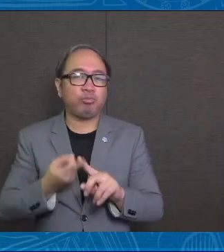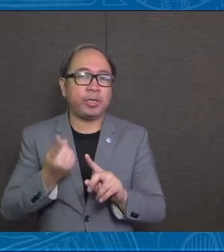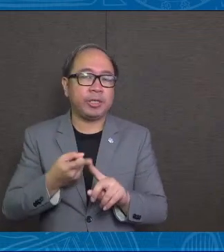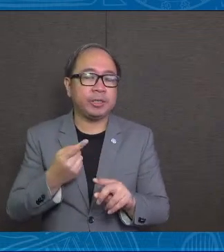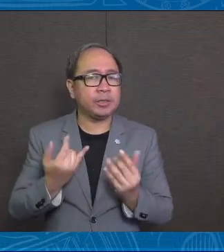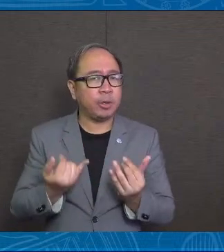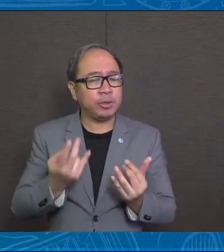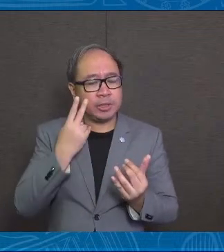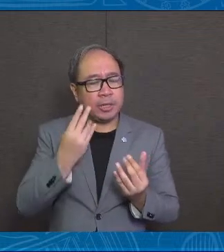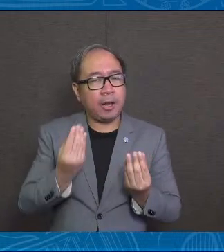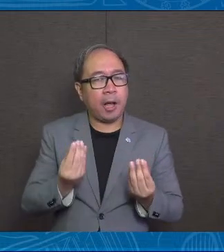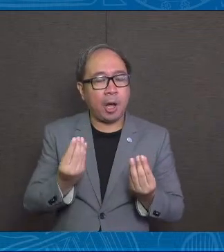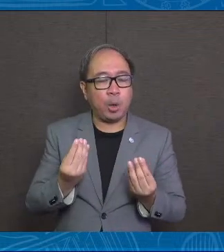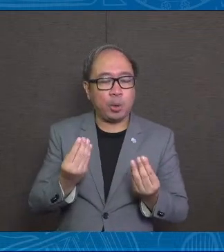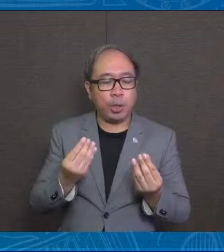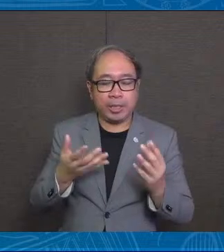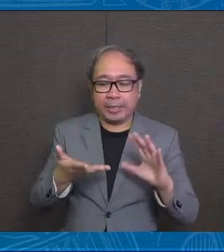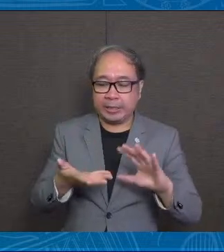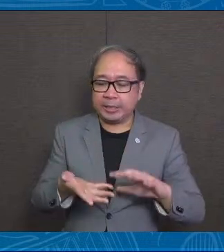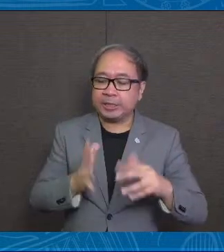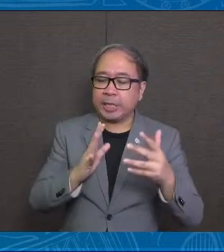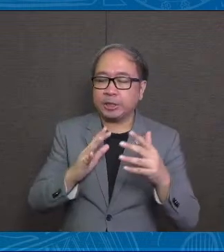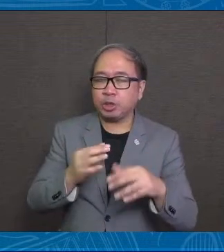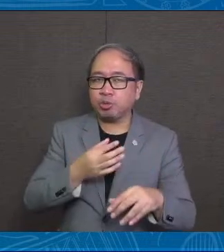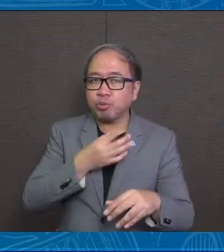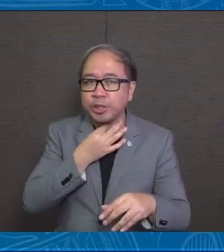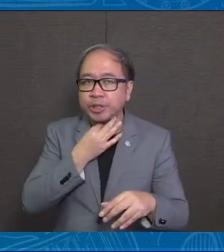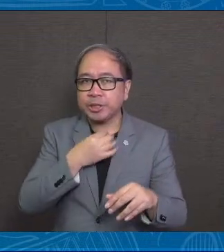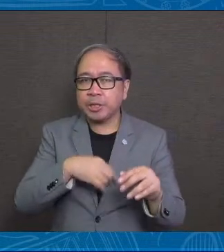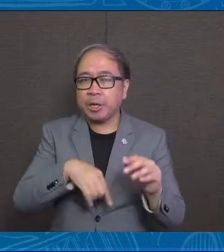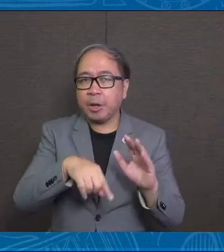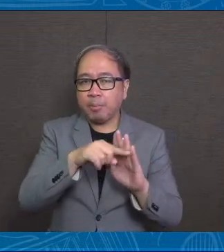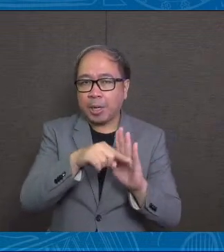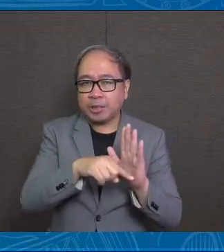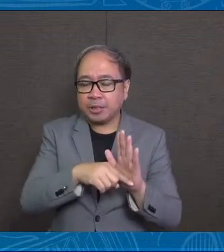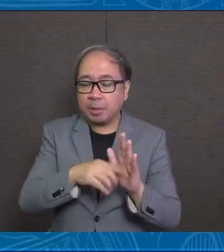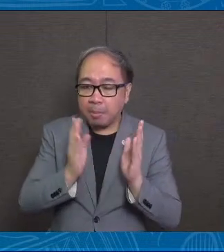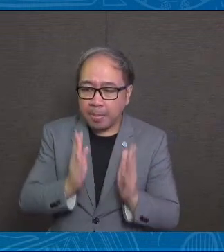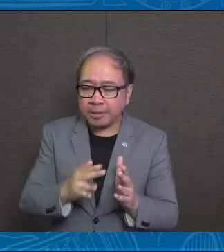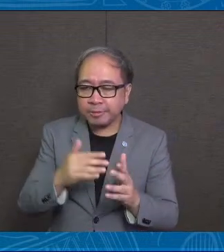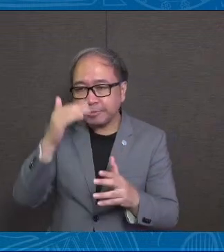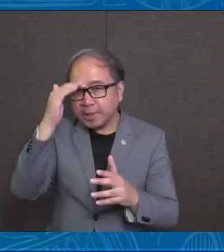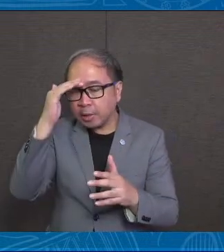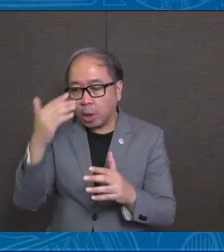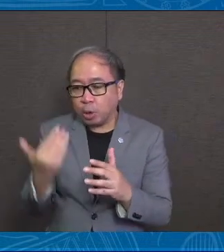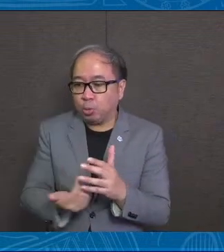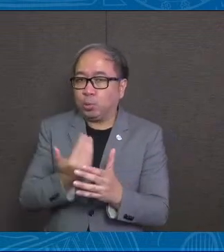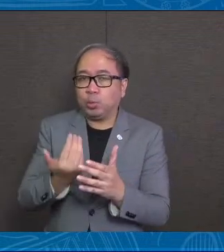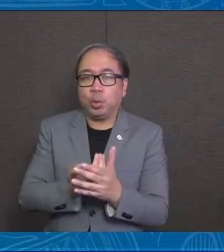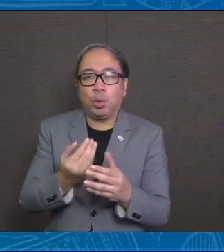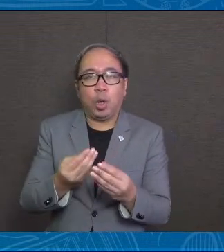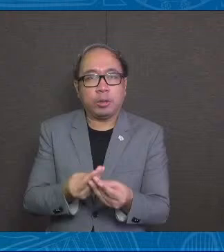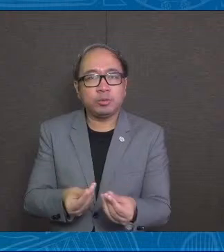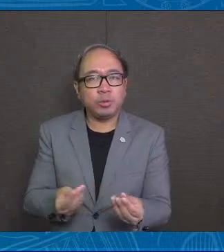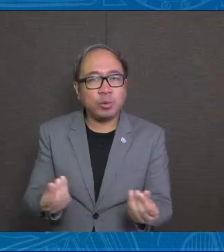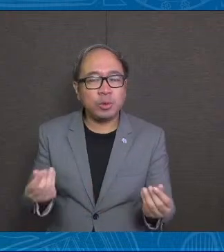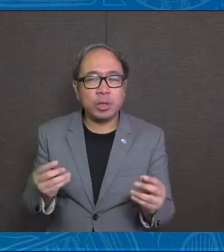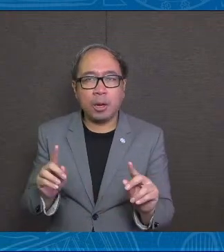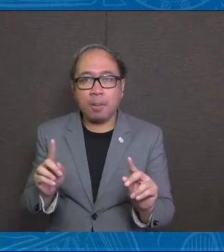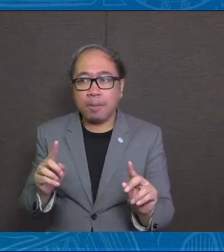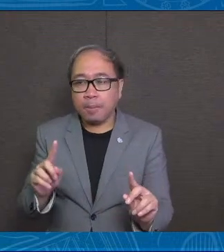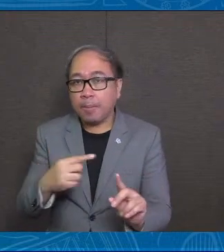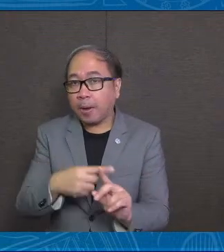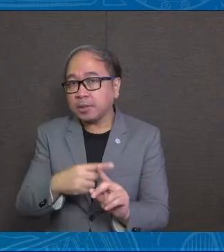integrating disaster risk into physical policies requires innovative solutions. It requires information, it